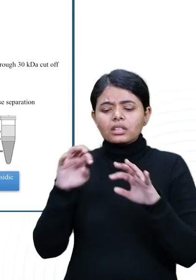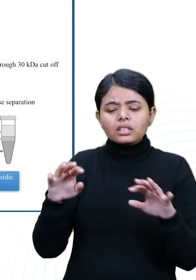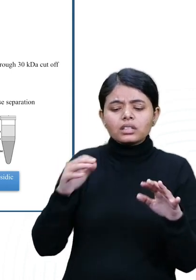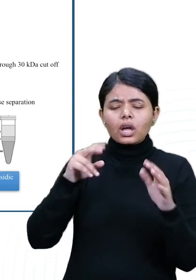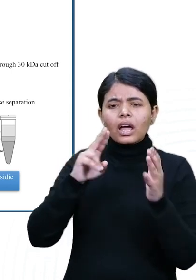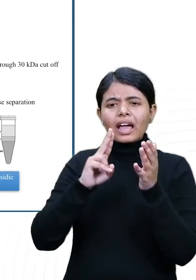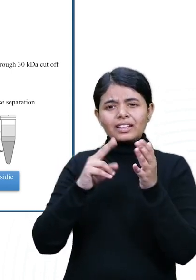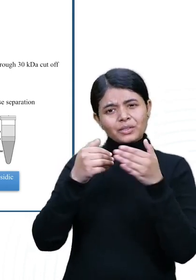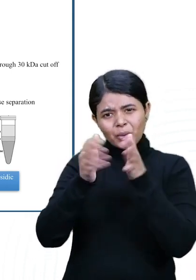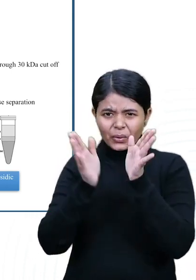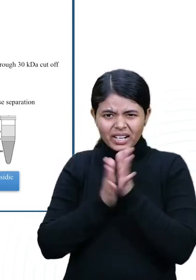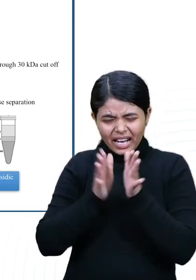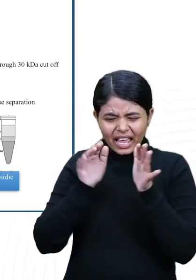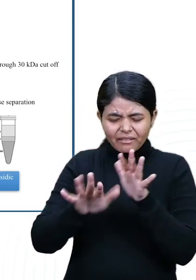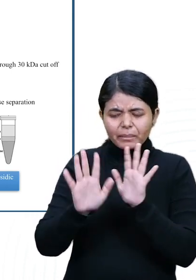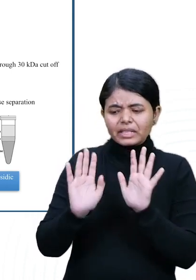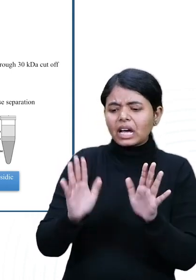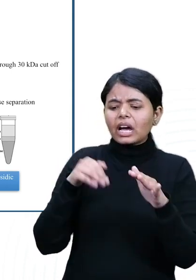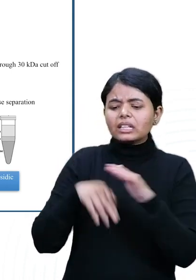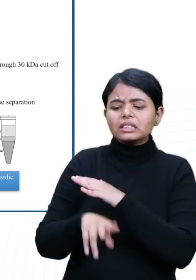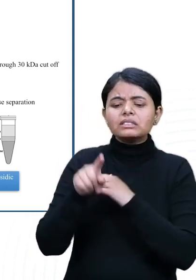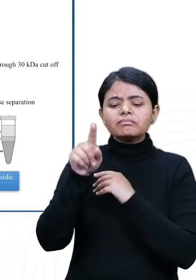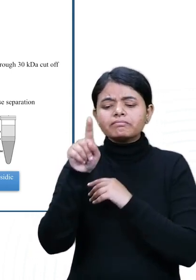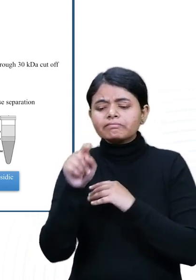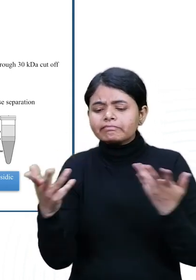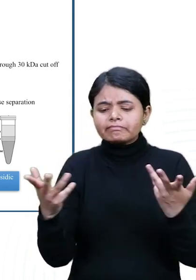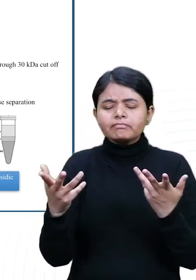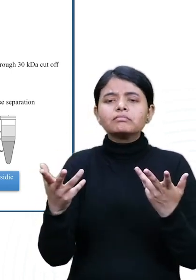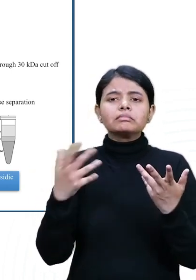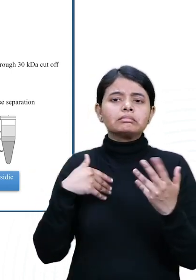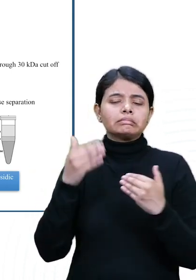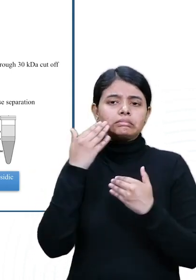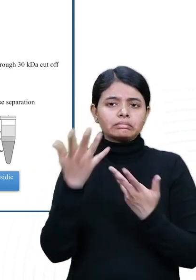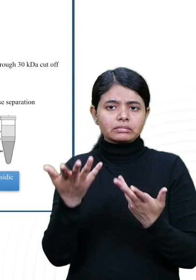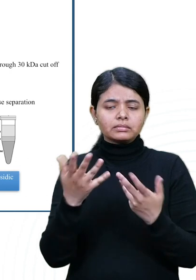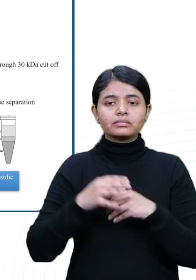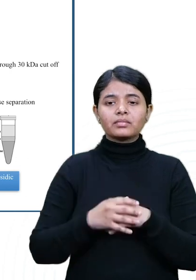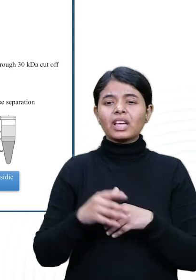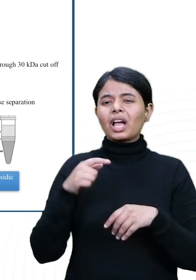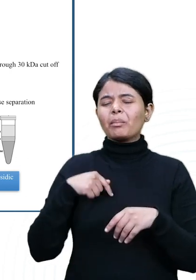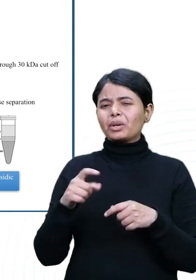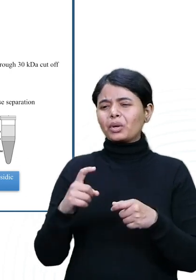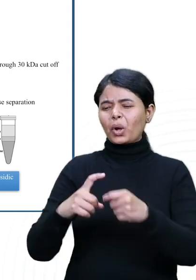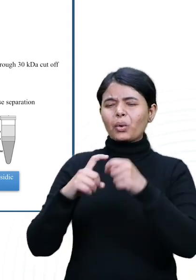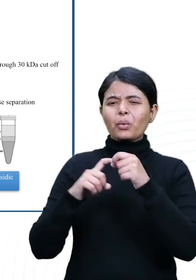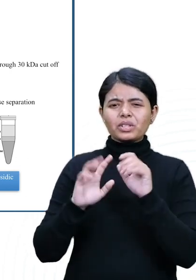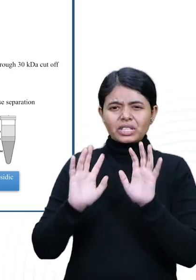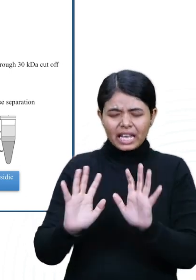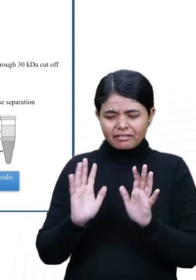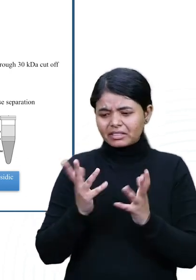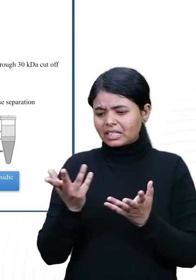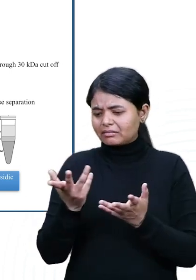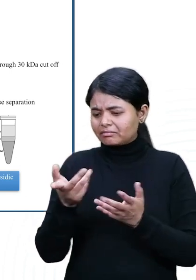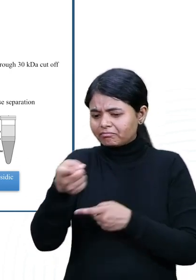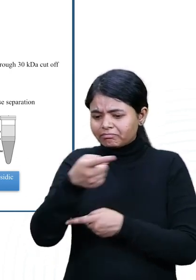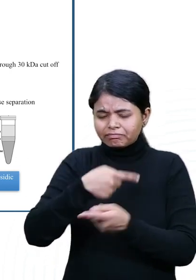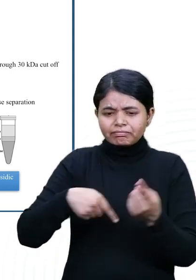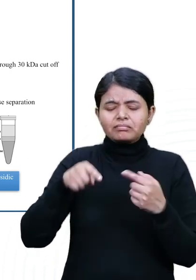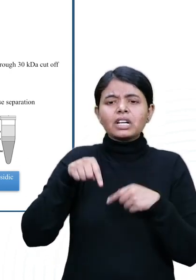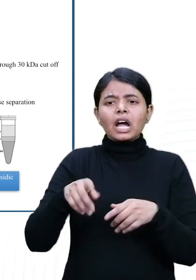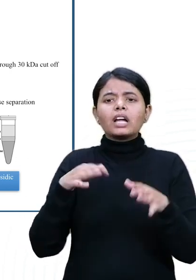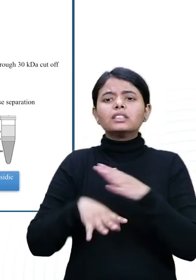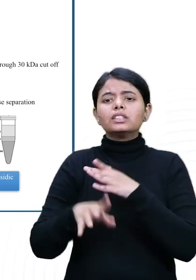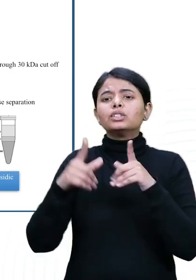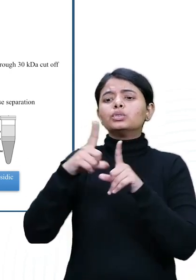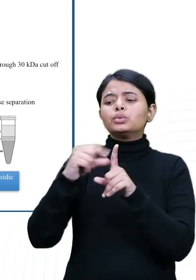pronase enzyme. Now pronase enzyme is a nasty enzyme because it chops up everything, but it is very efficient here because pronase digests